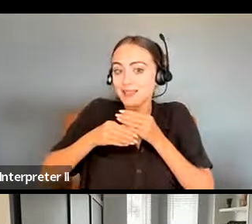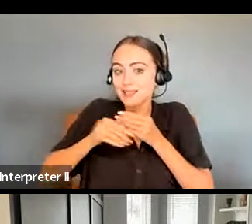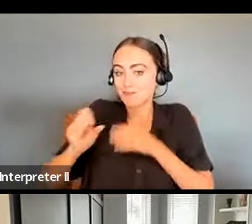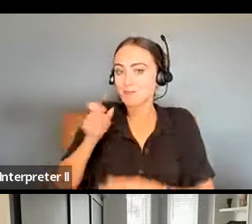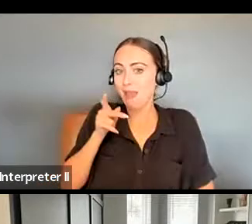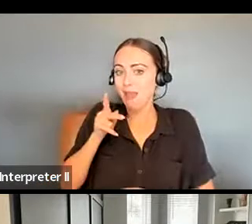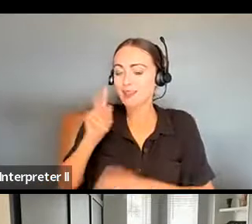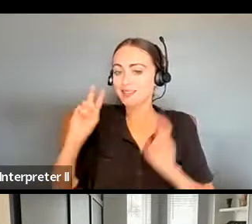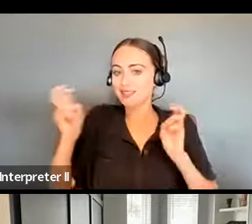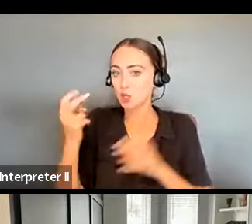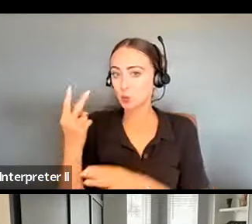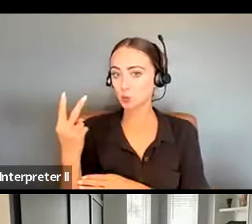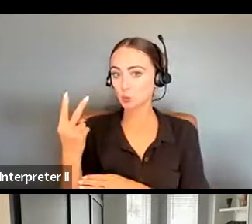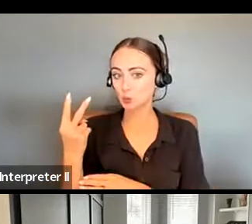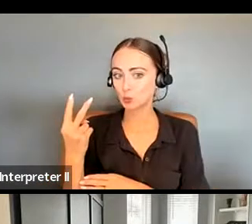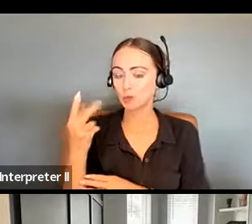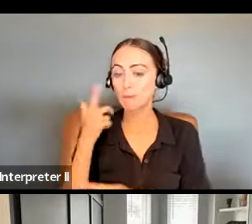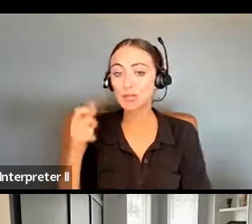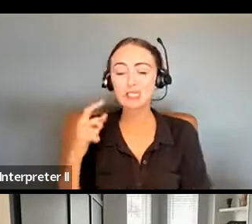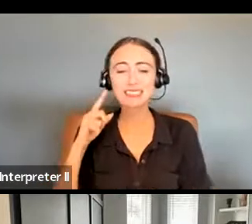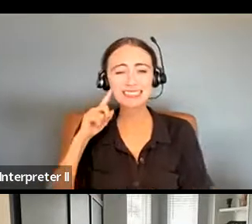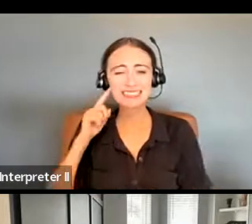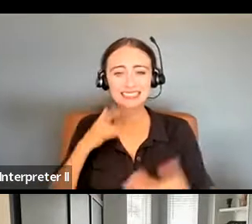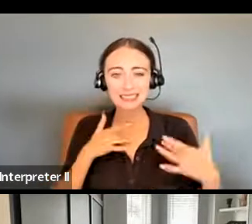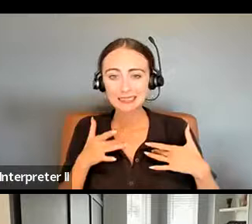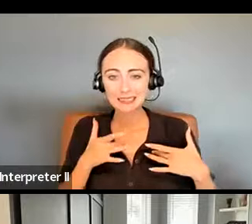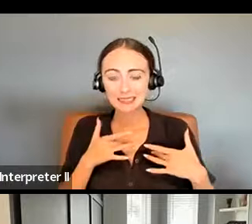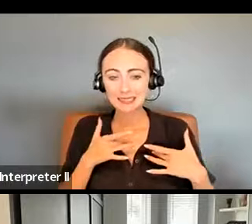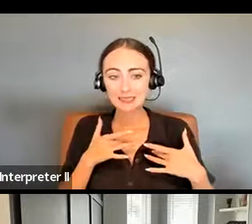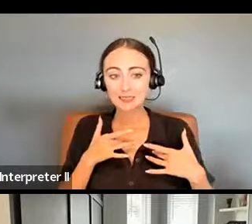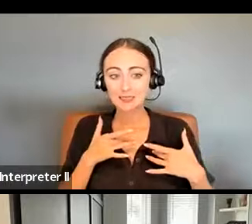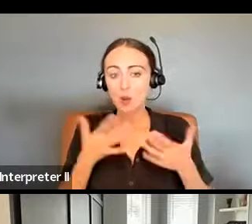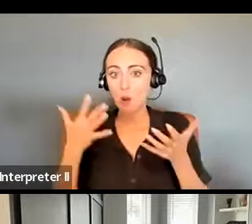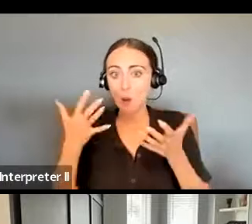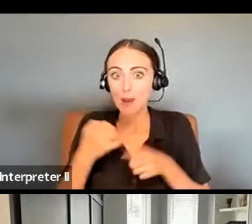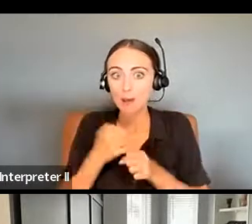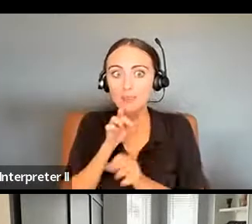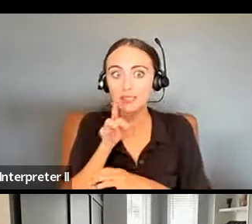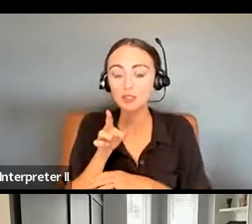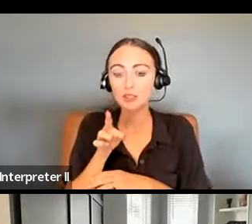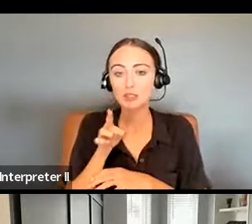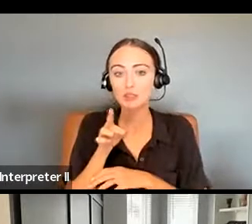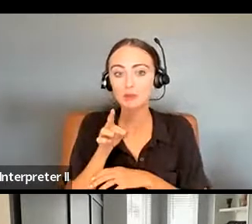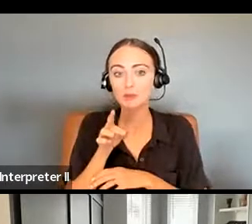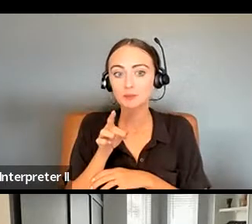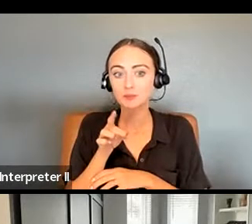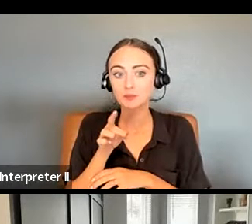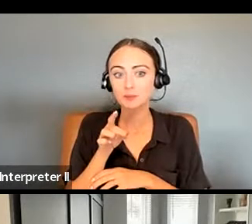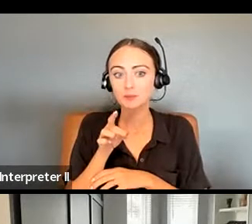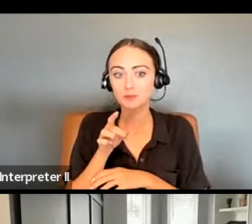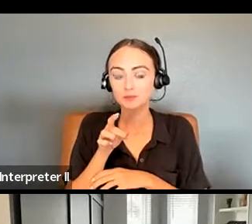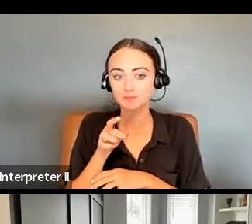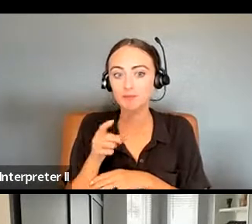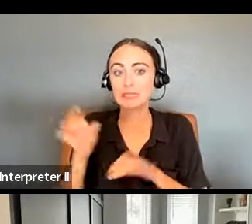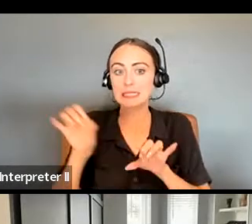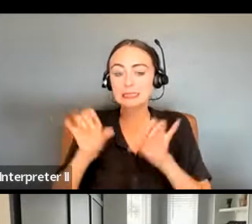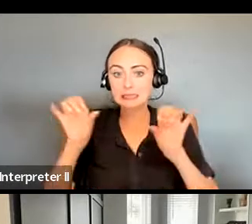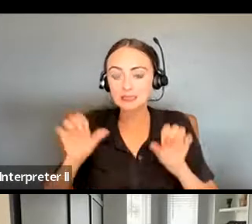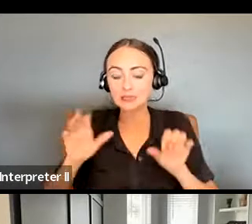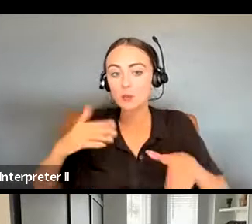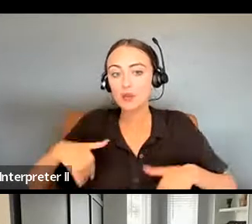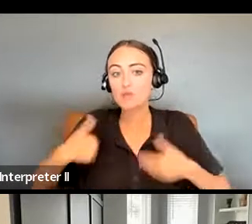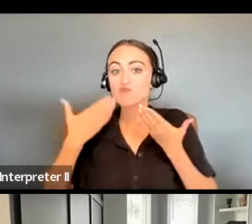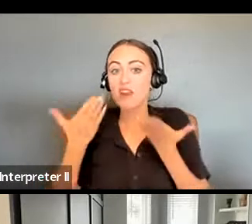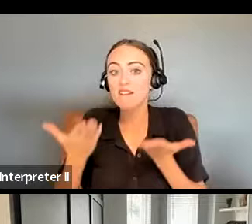of Title II, because we heard concerns that we want to make sure there is a bifurcated system. So we're providing